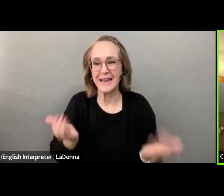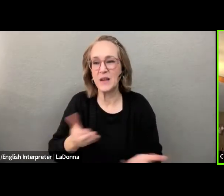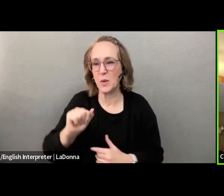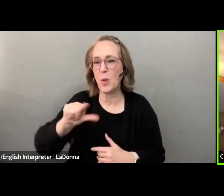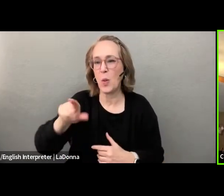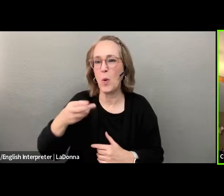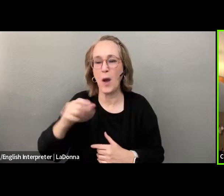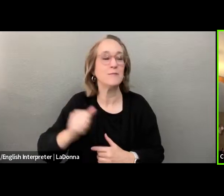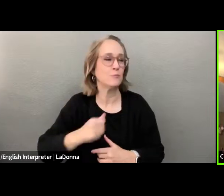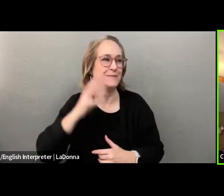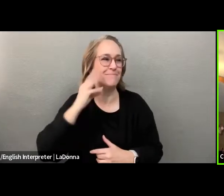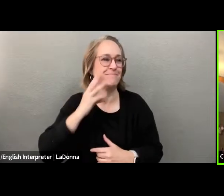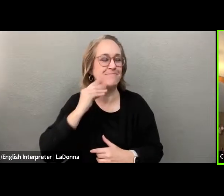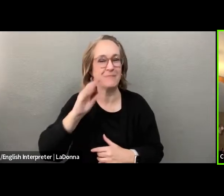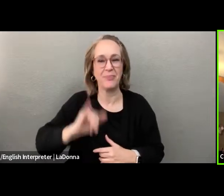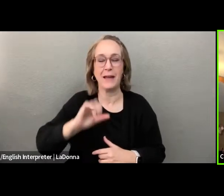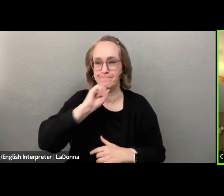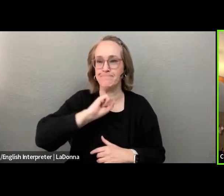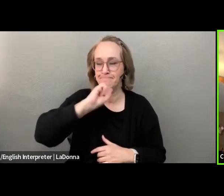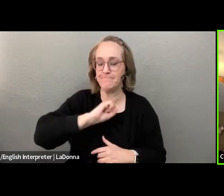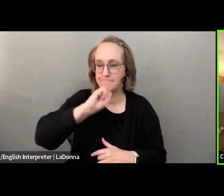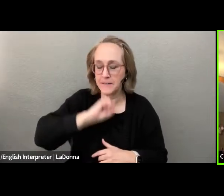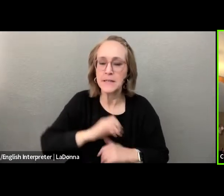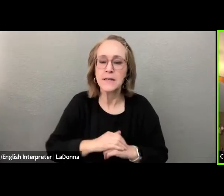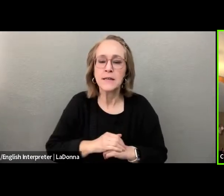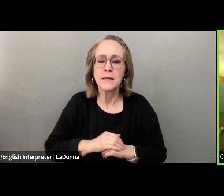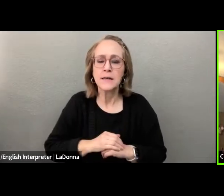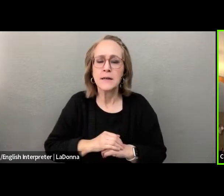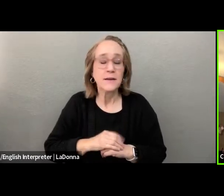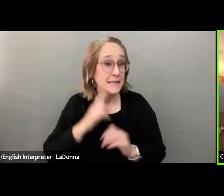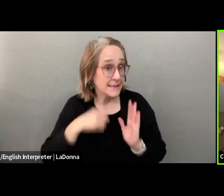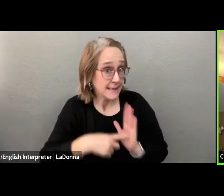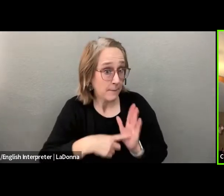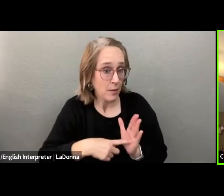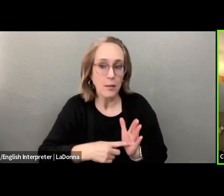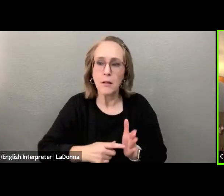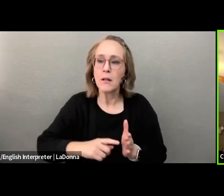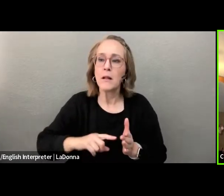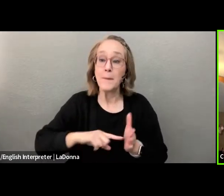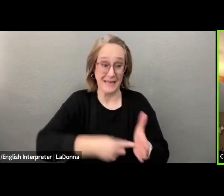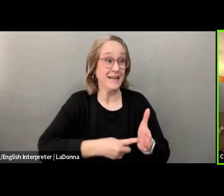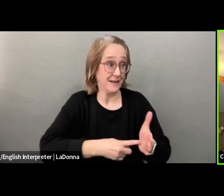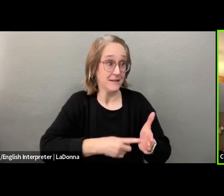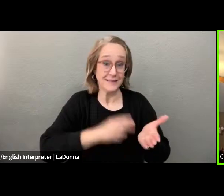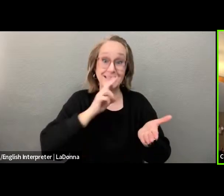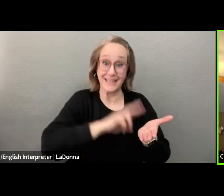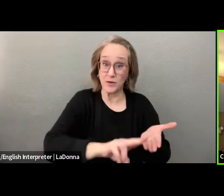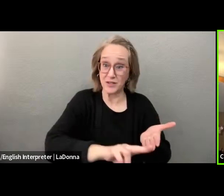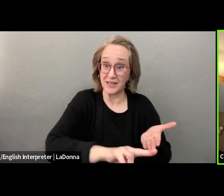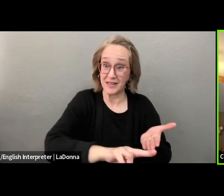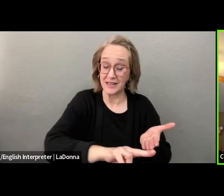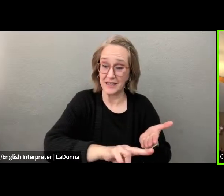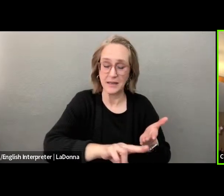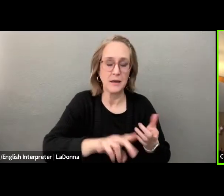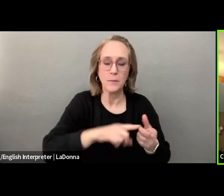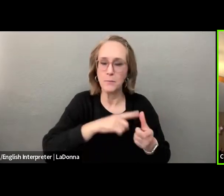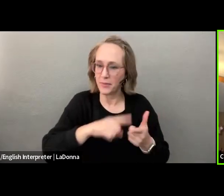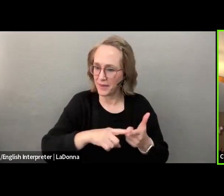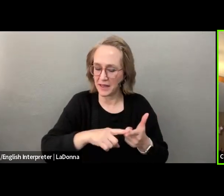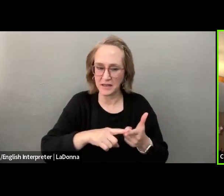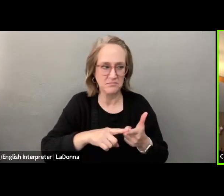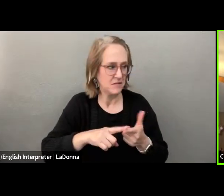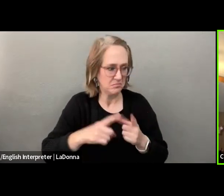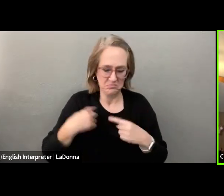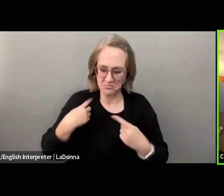And we did have a secretary in the beginning for a short while, but since about 2.5 years, I've